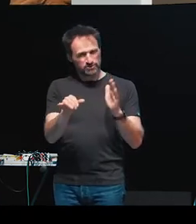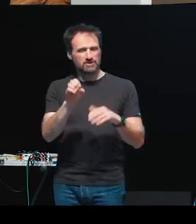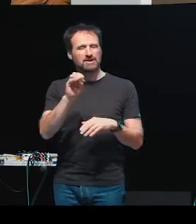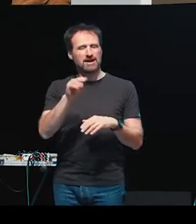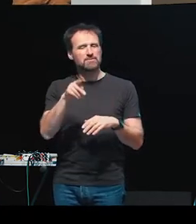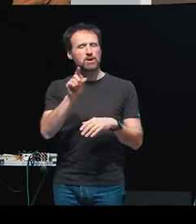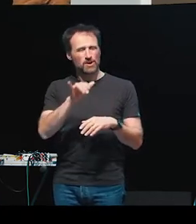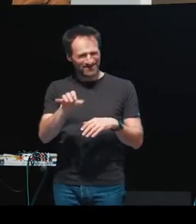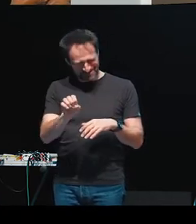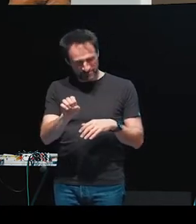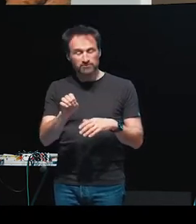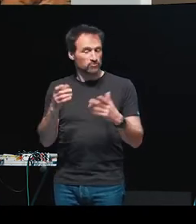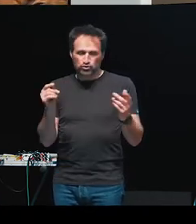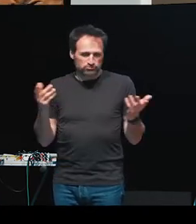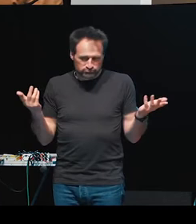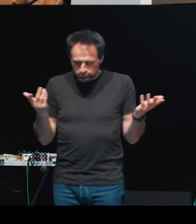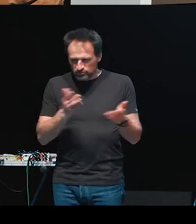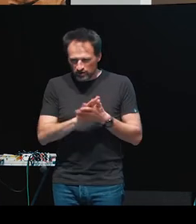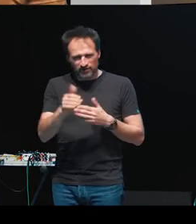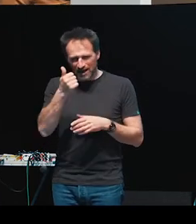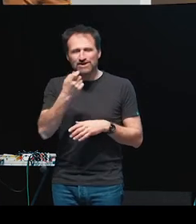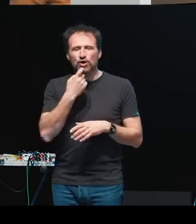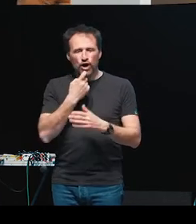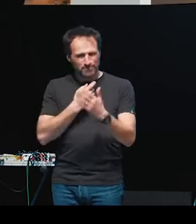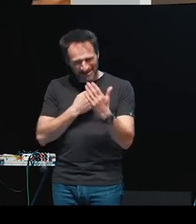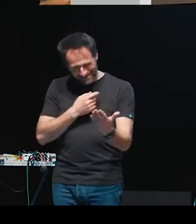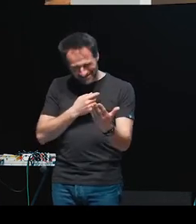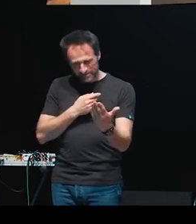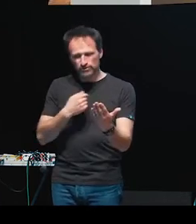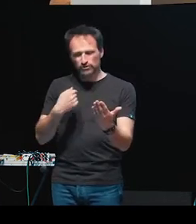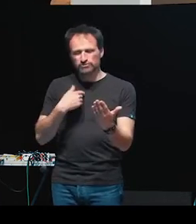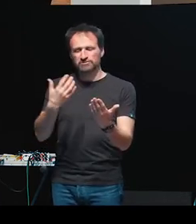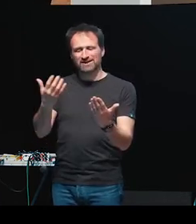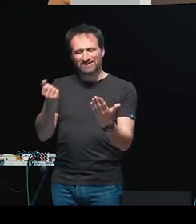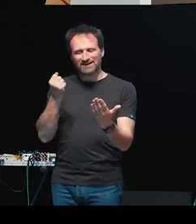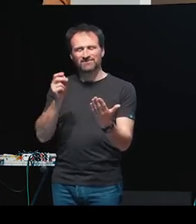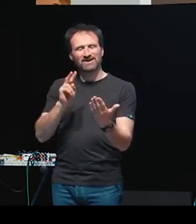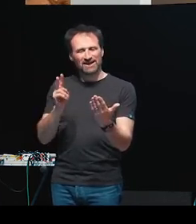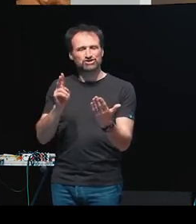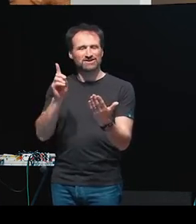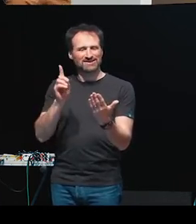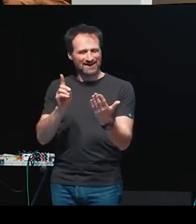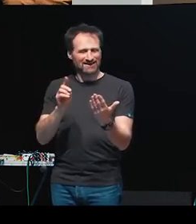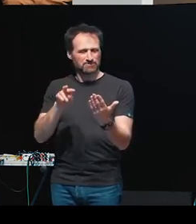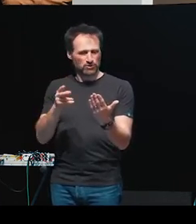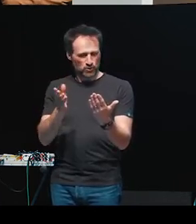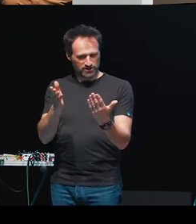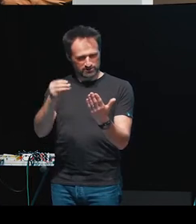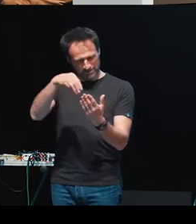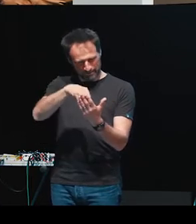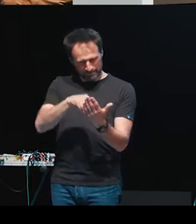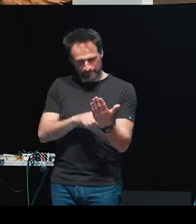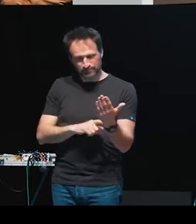it's just going to be an object with the required get vacation date method. And notice that in